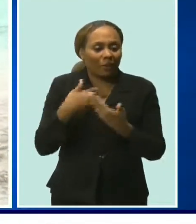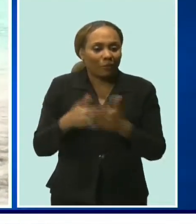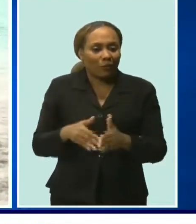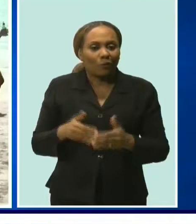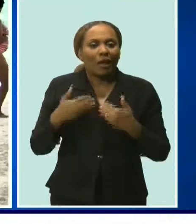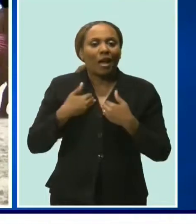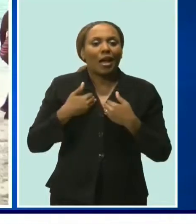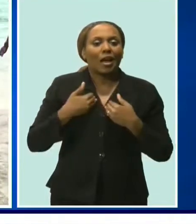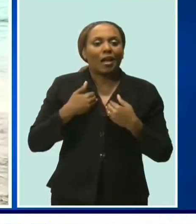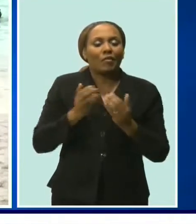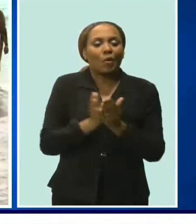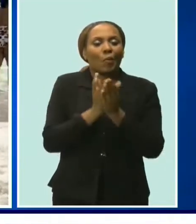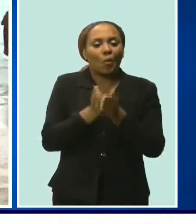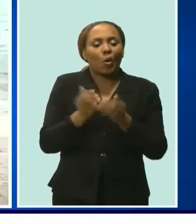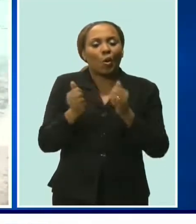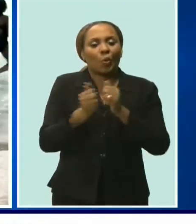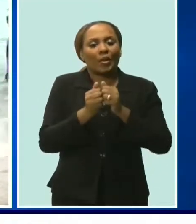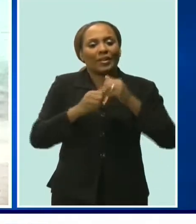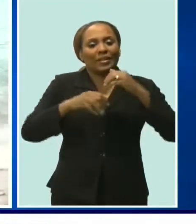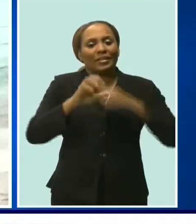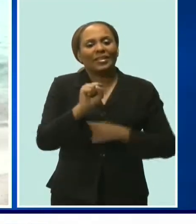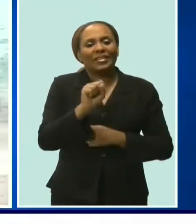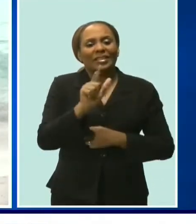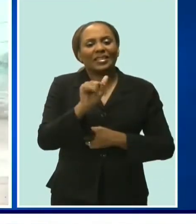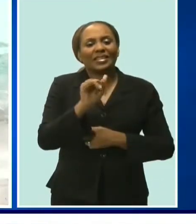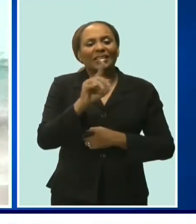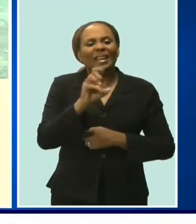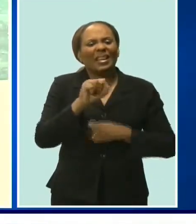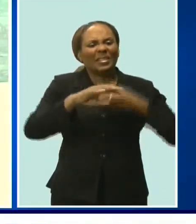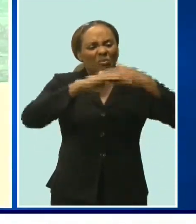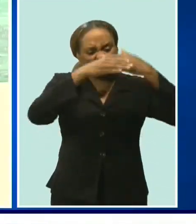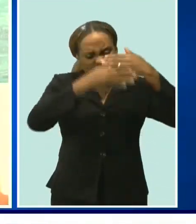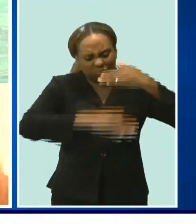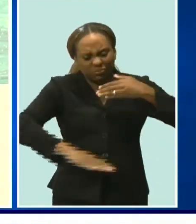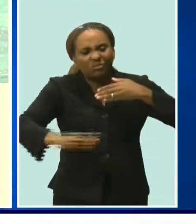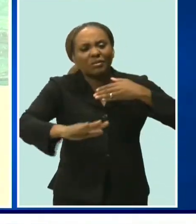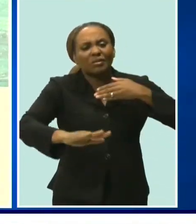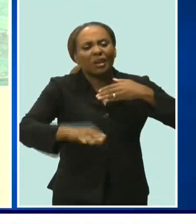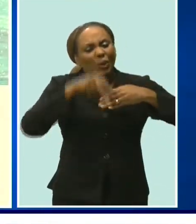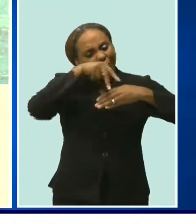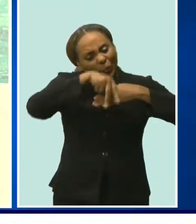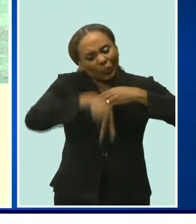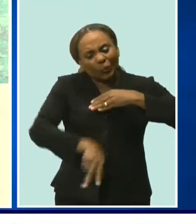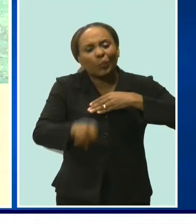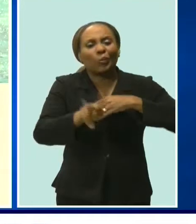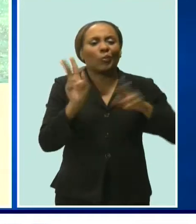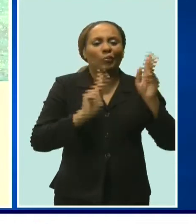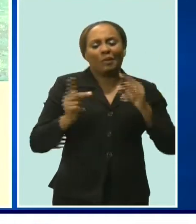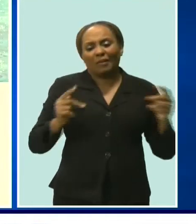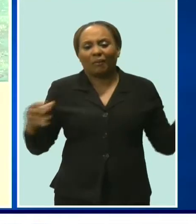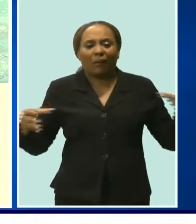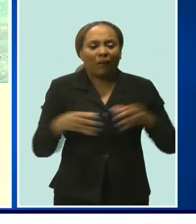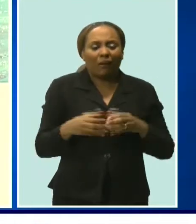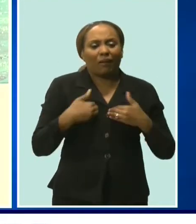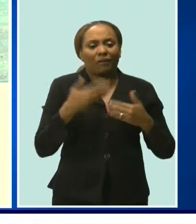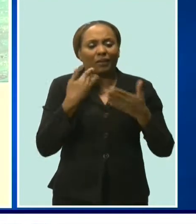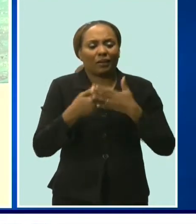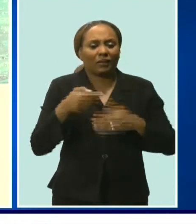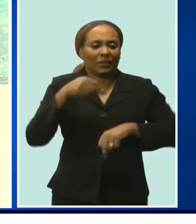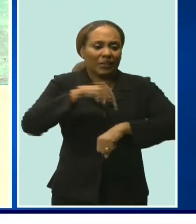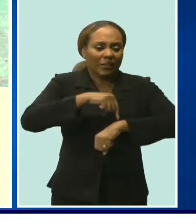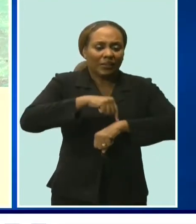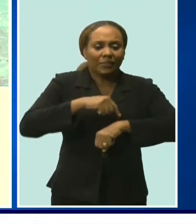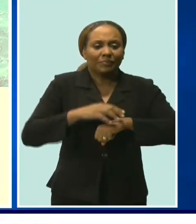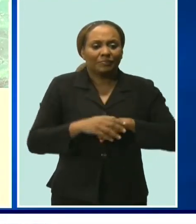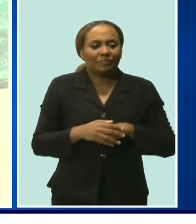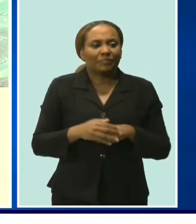with slides and trampolines, and we did a special today so everyone come together, have a good time, because everyone really, I'm sure